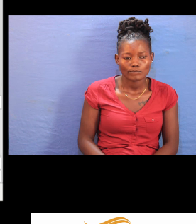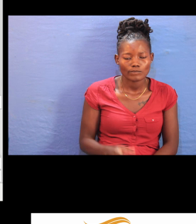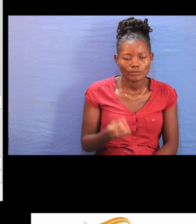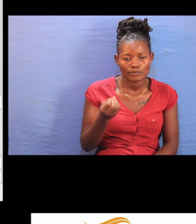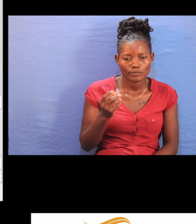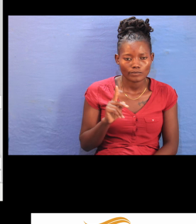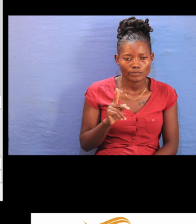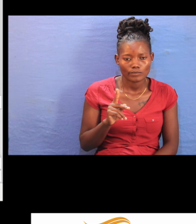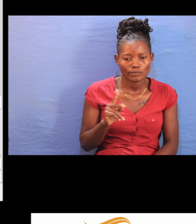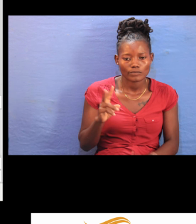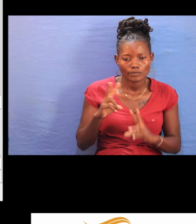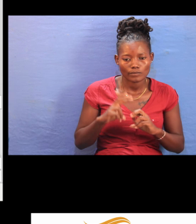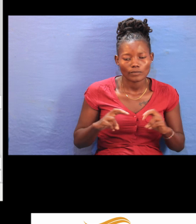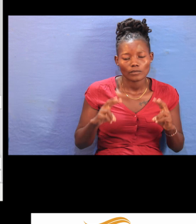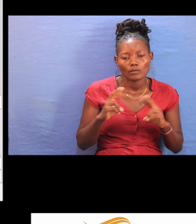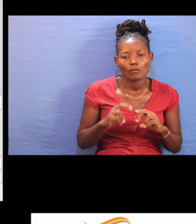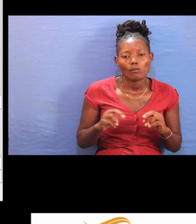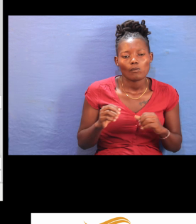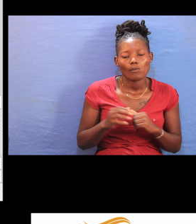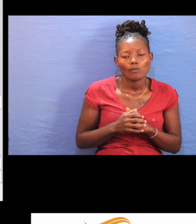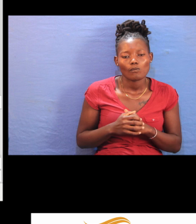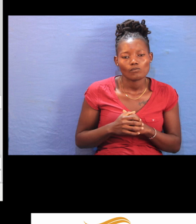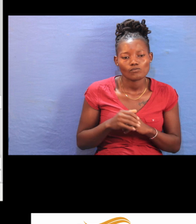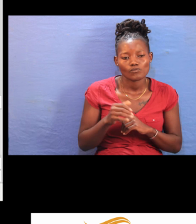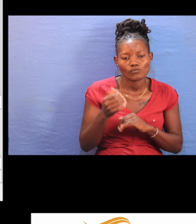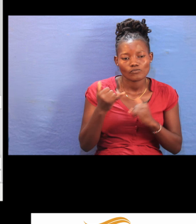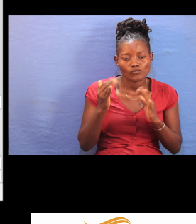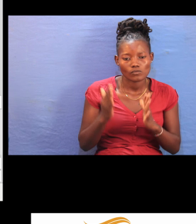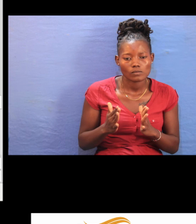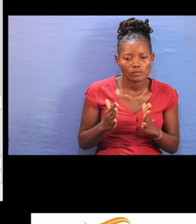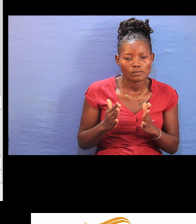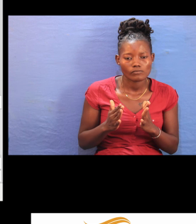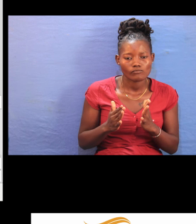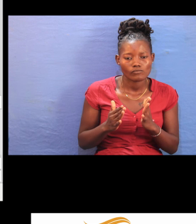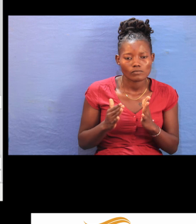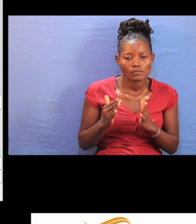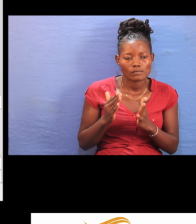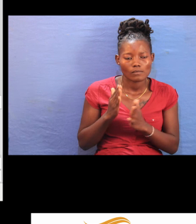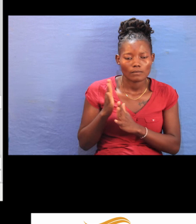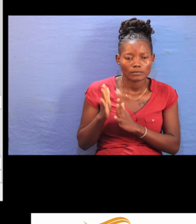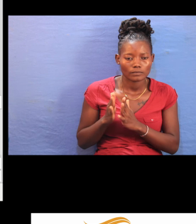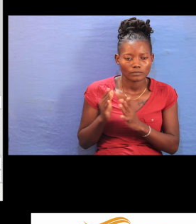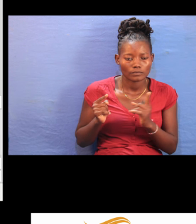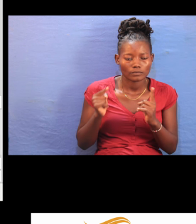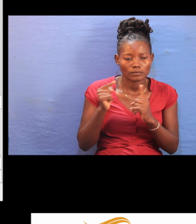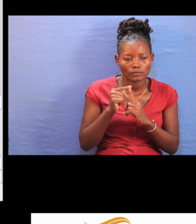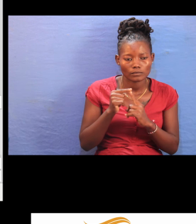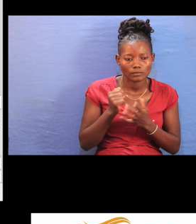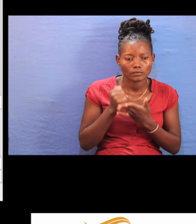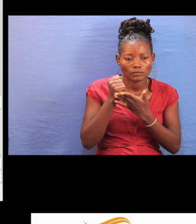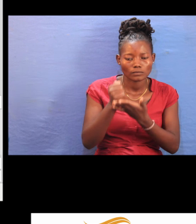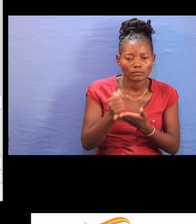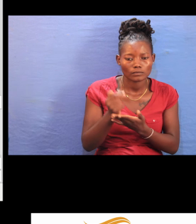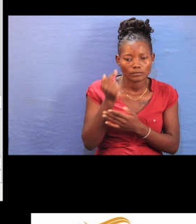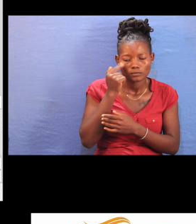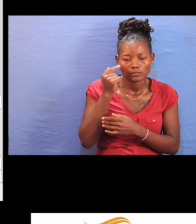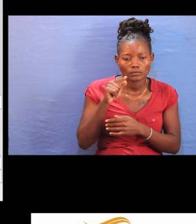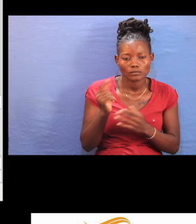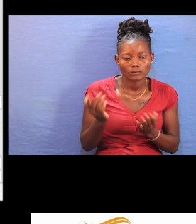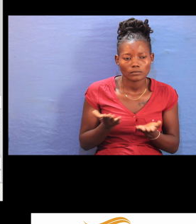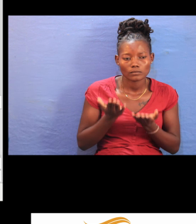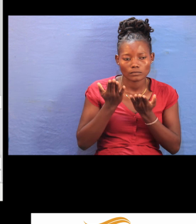Okay. The research. Athletes set goals to provide direction and help them stay focused. It's one thing they